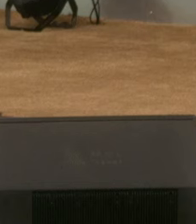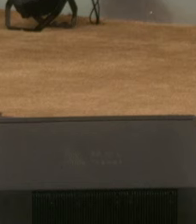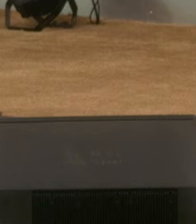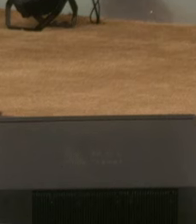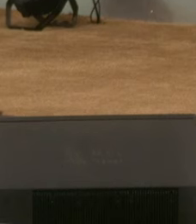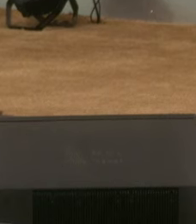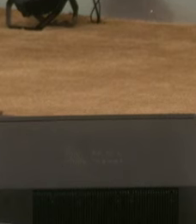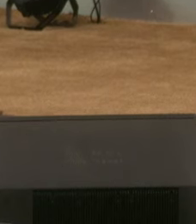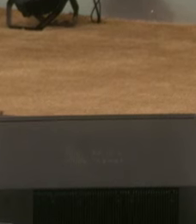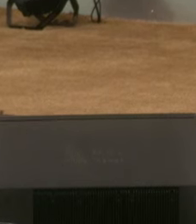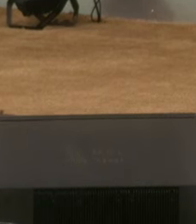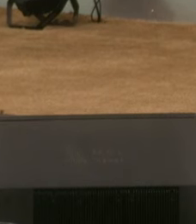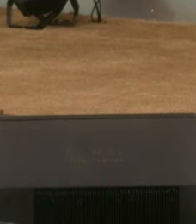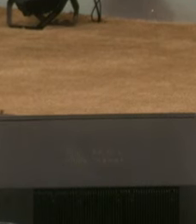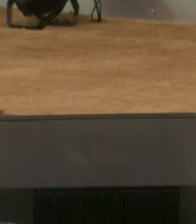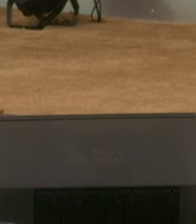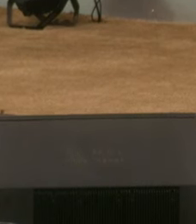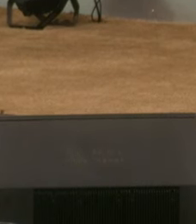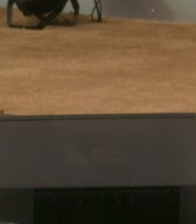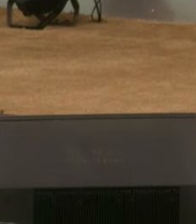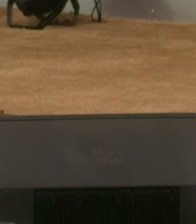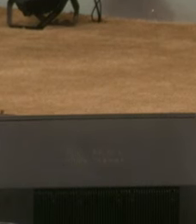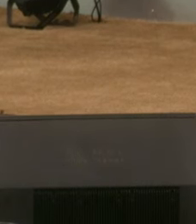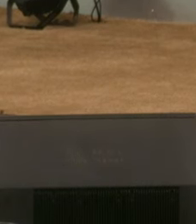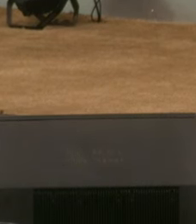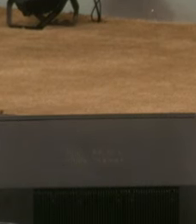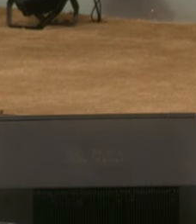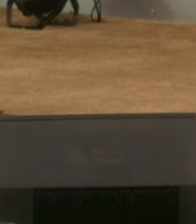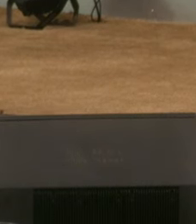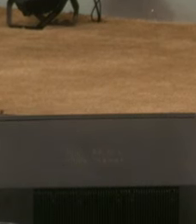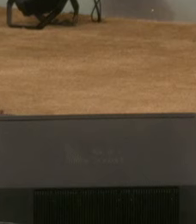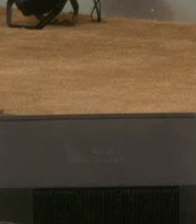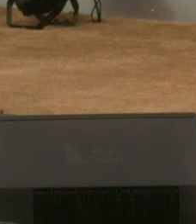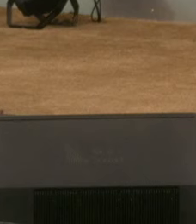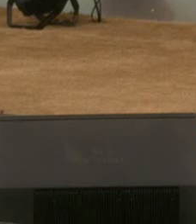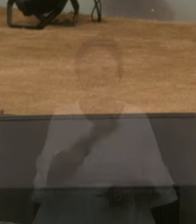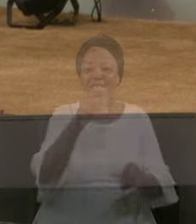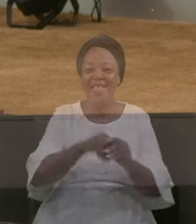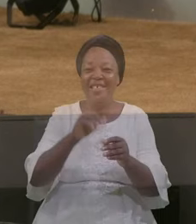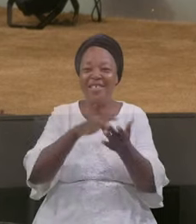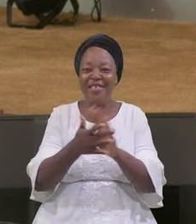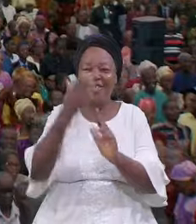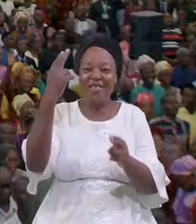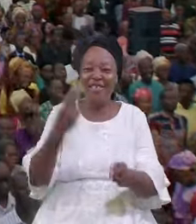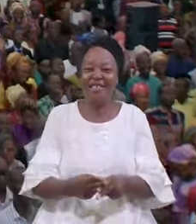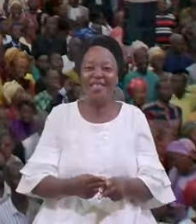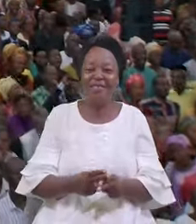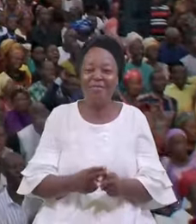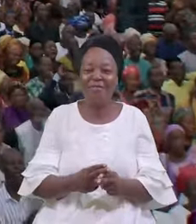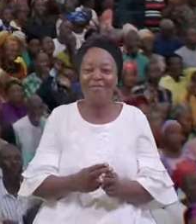For the first service of the year, I welcome everyone in Jesus' name. Amen.